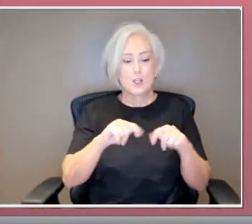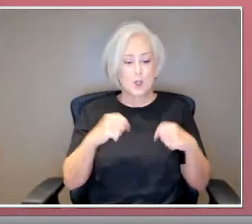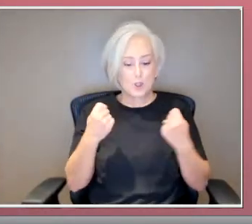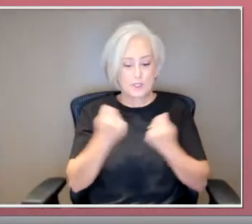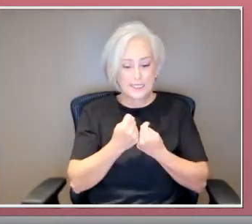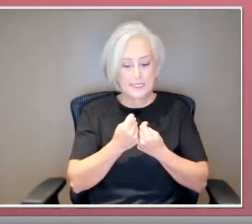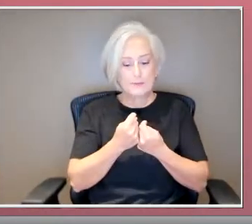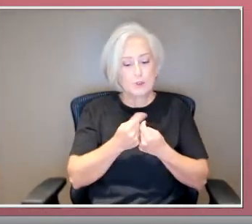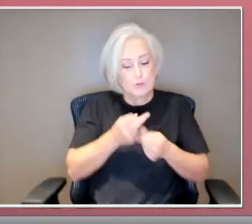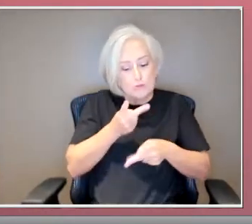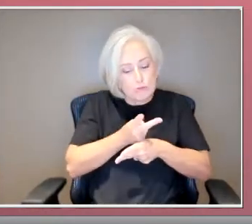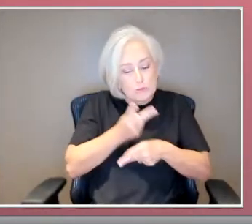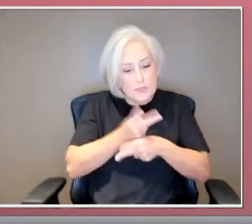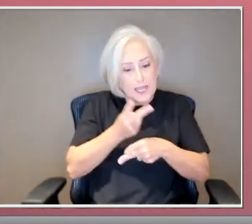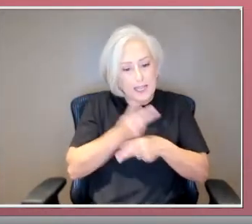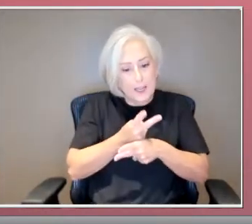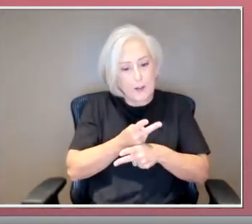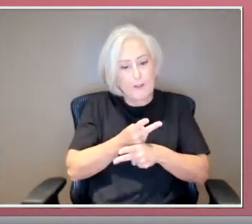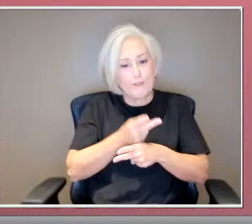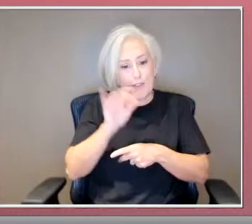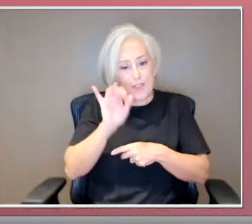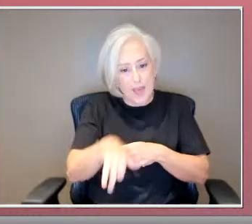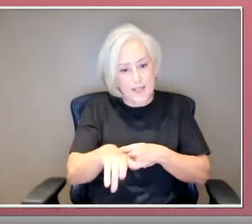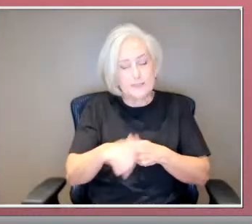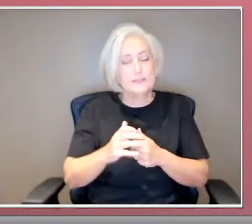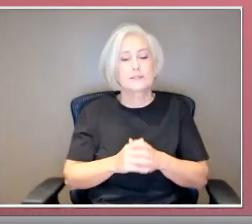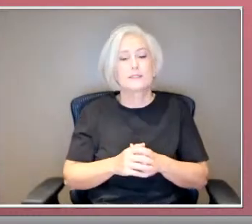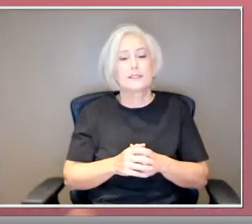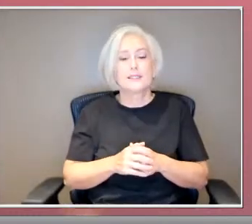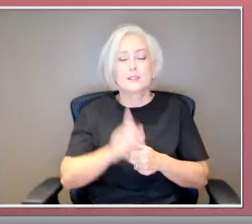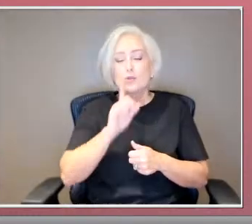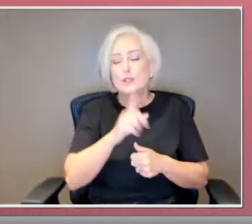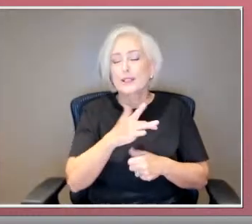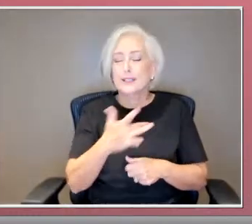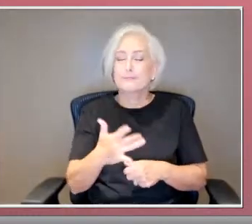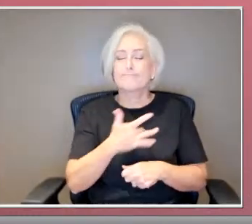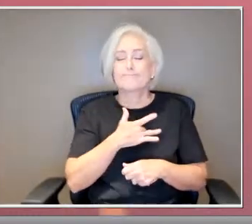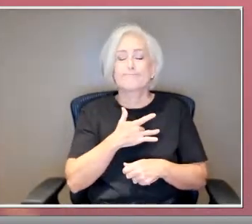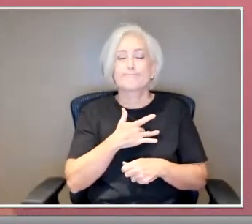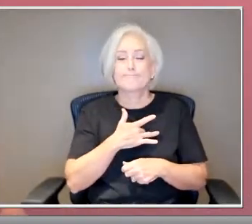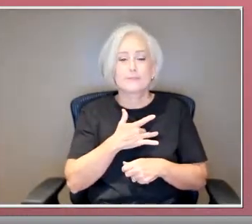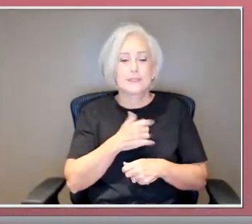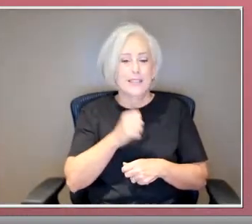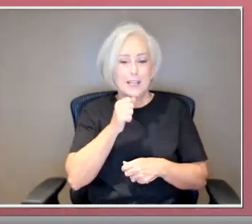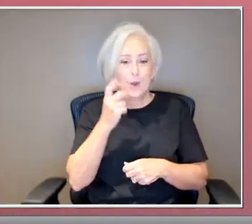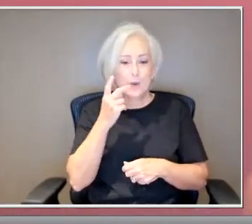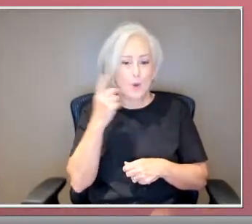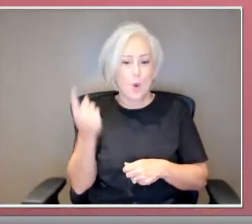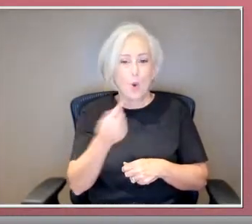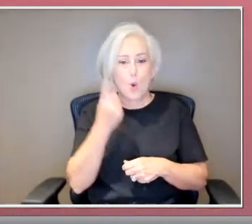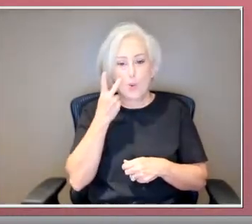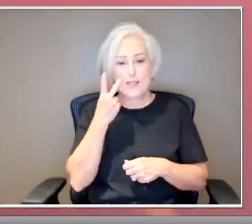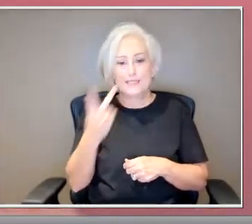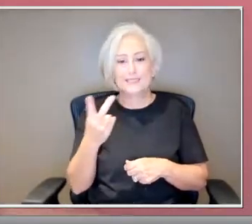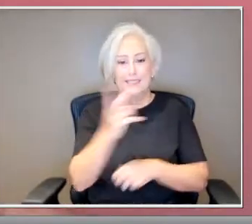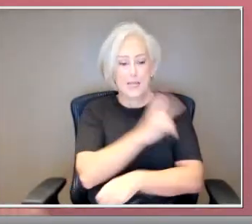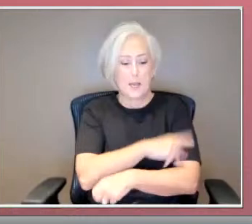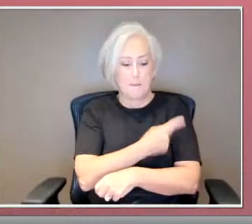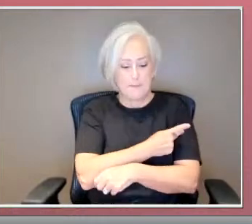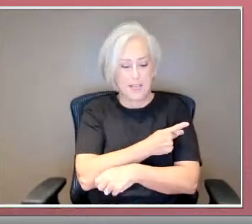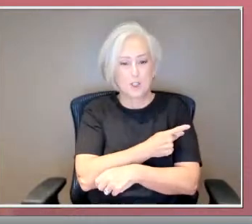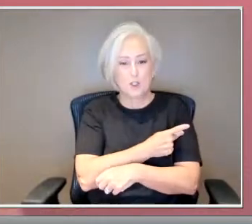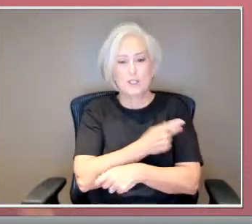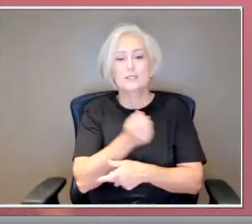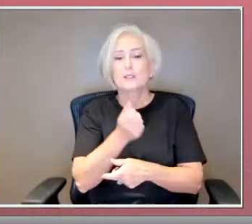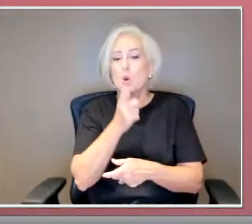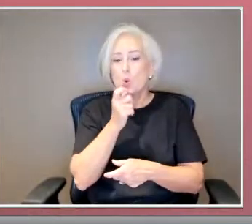But it's very rewarding for me. We don't actually, the way it's set up, we don't actually get to see our VAD and transplant patients in clinic. Actually, they go through